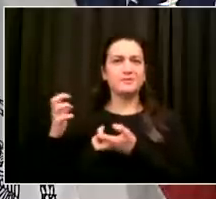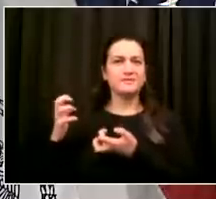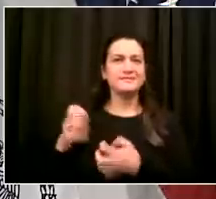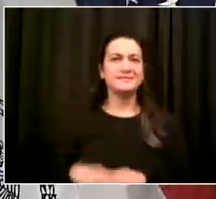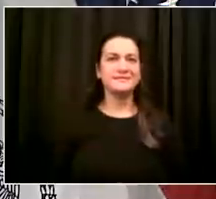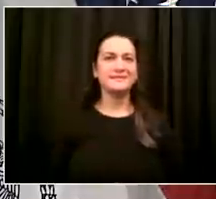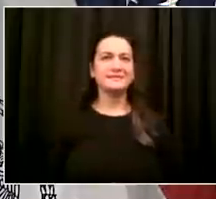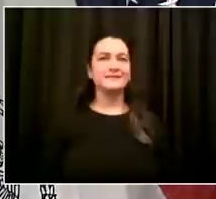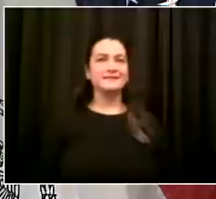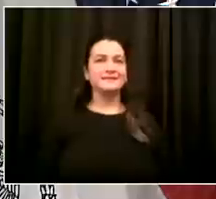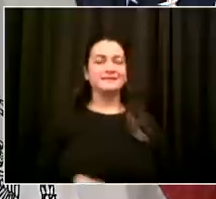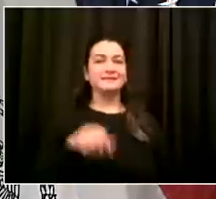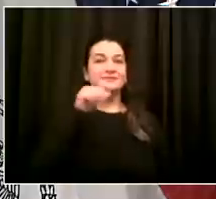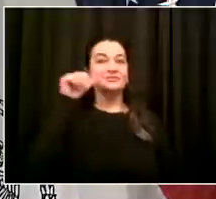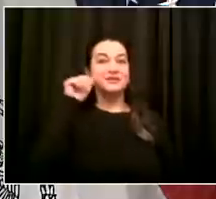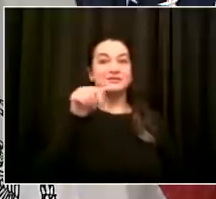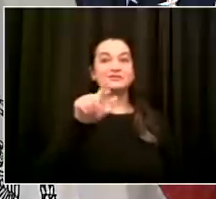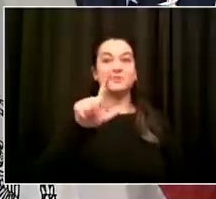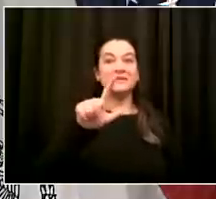26,528 doses given,